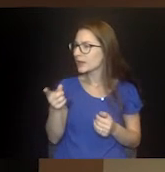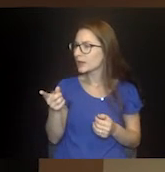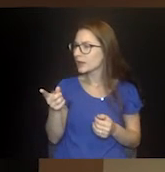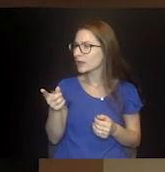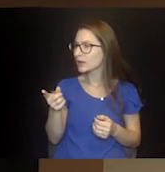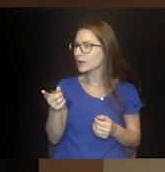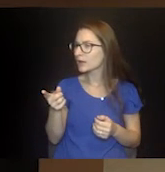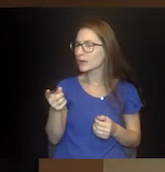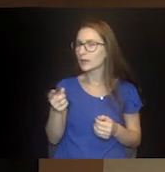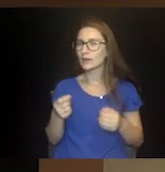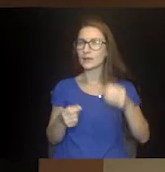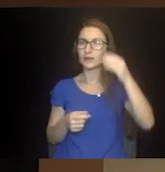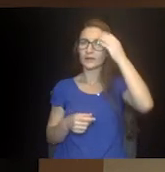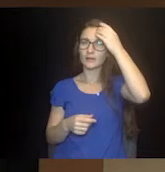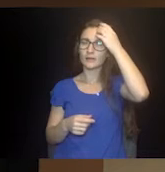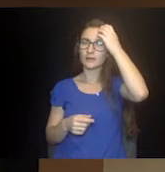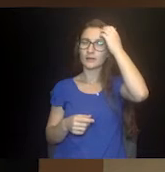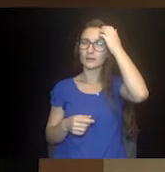What do you say?